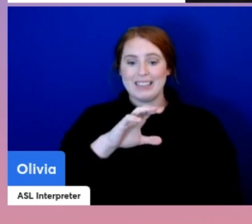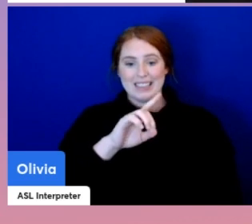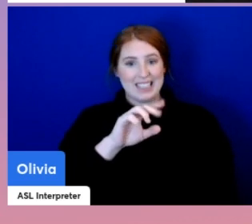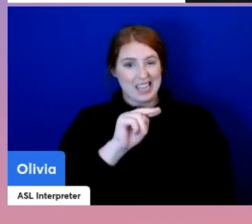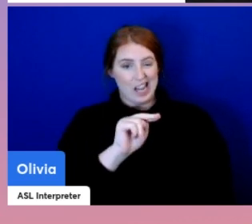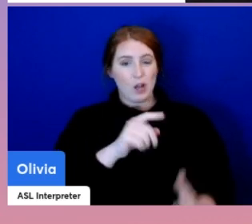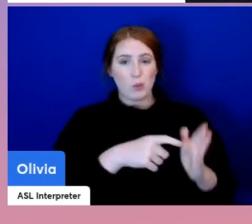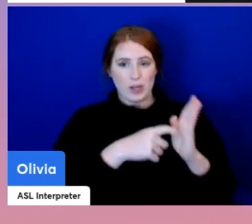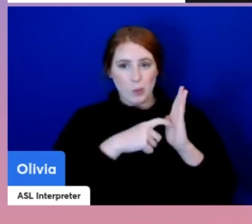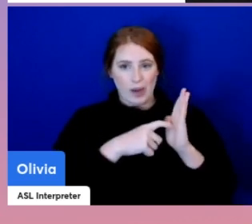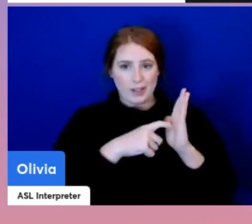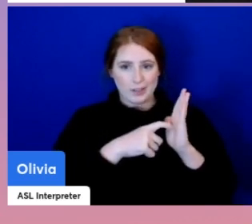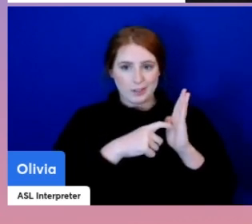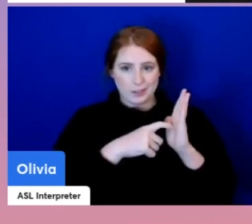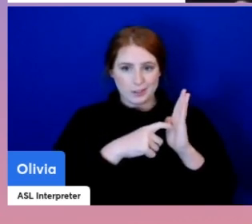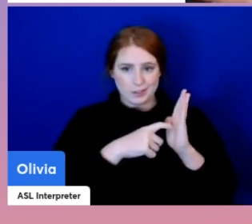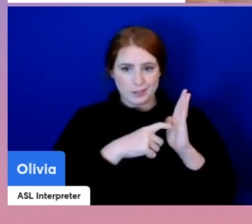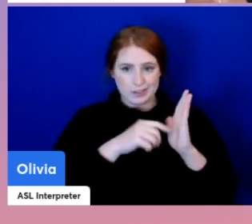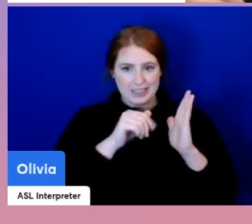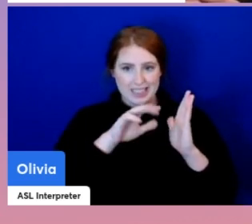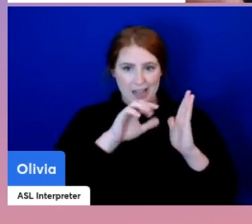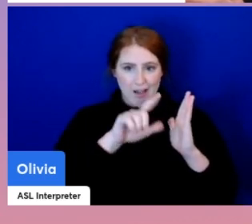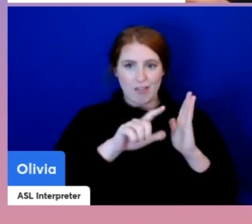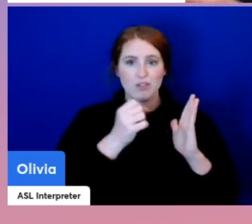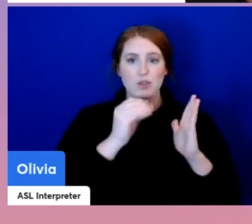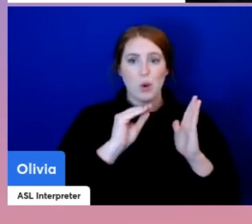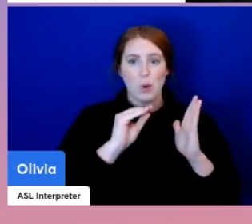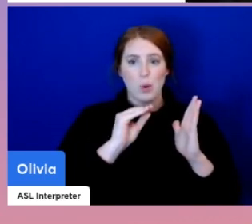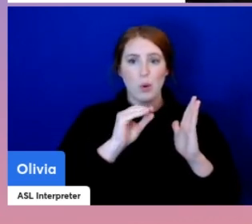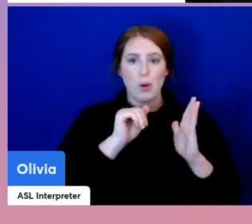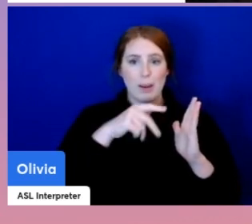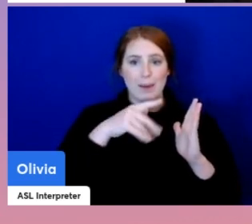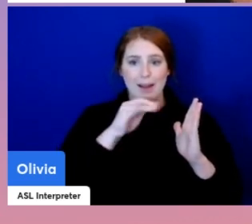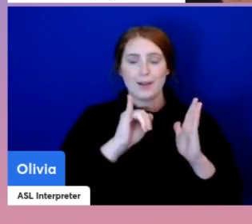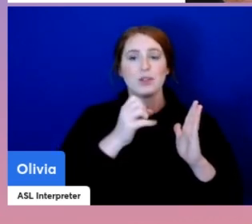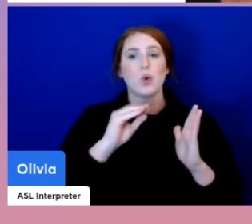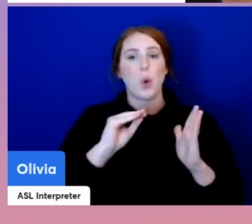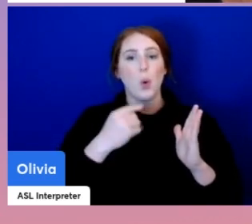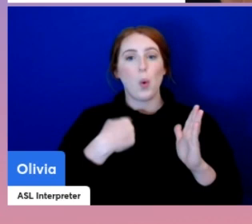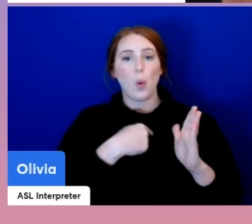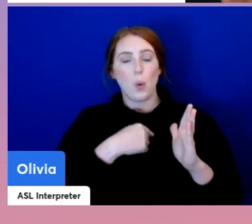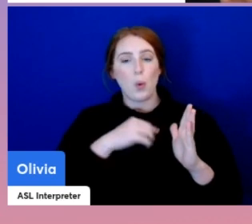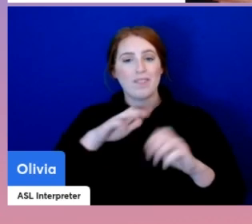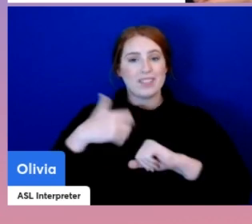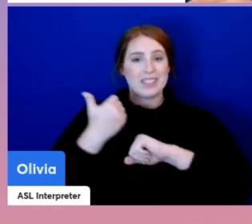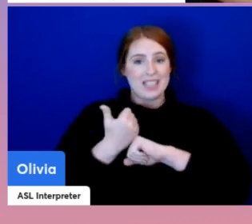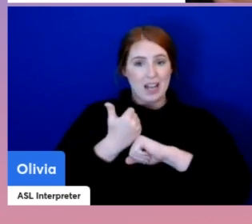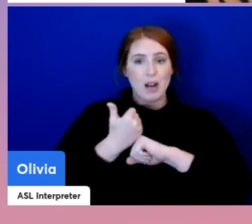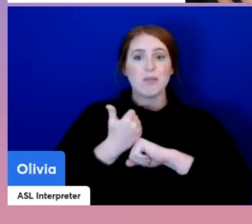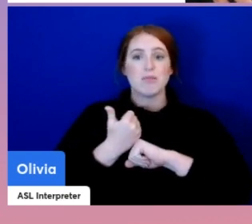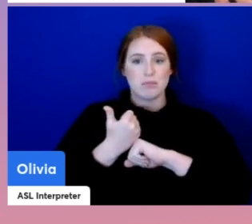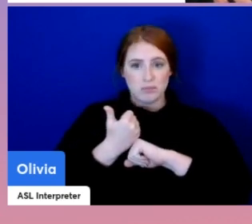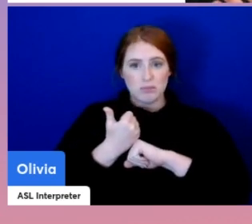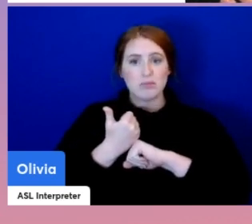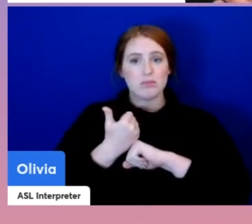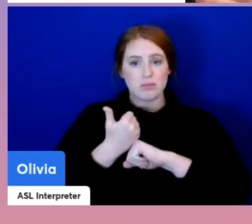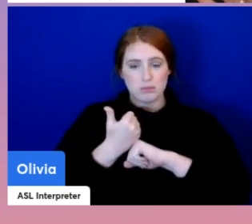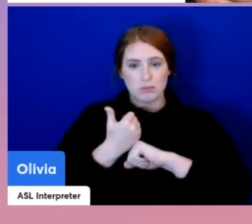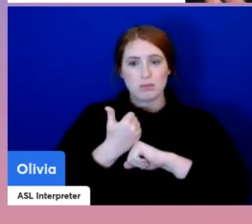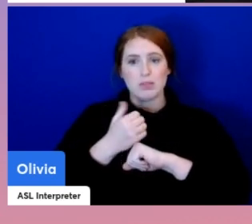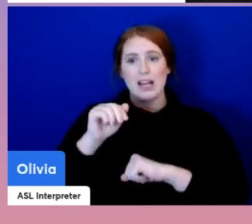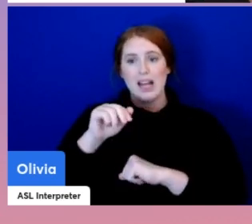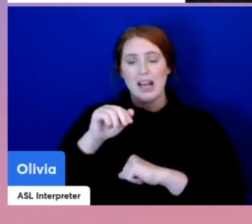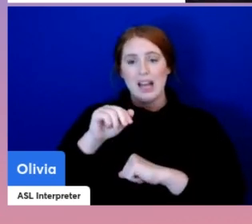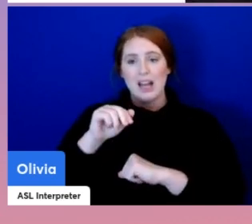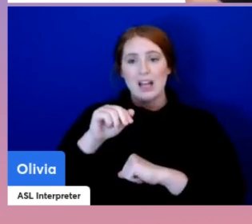will stop the process from proceeding to deployment. We've pushed enforcements of our standards now down to the platform layer. And the annotations API